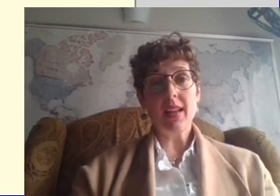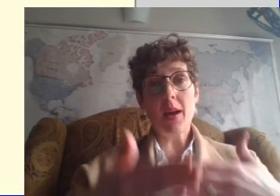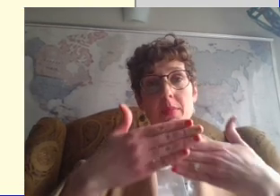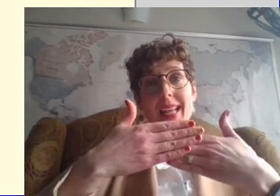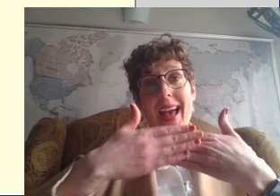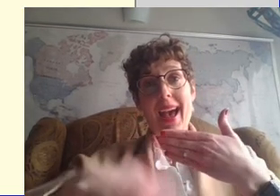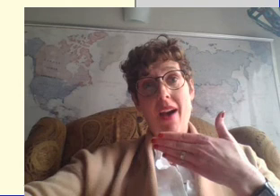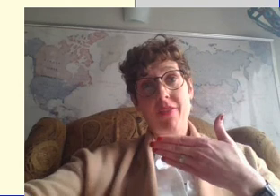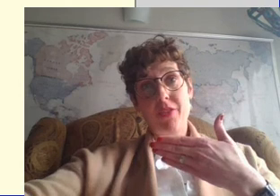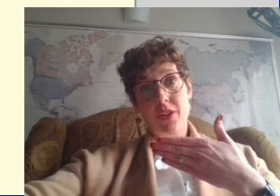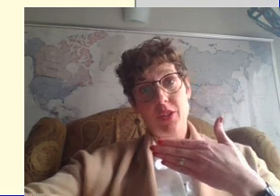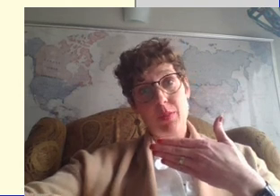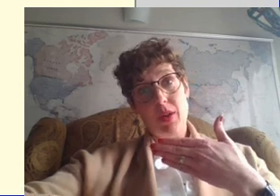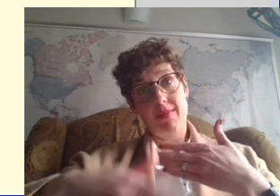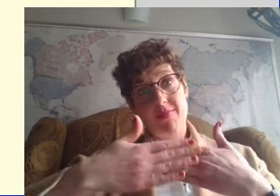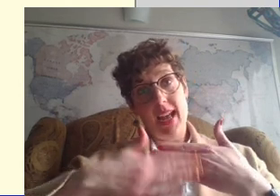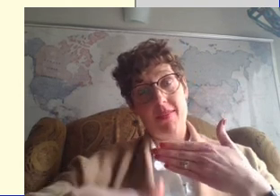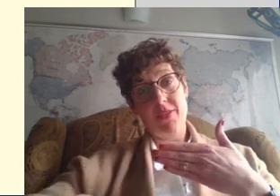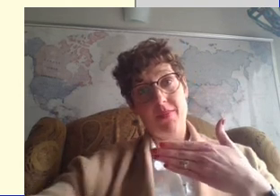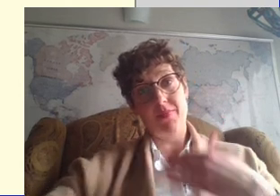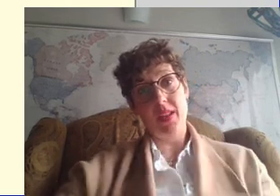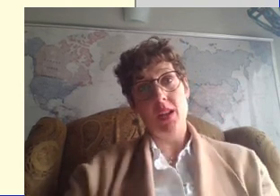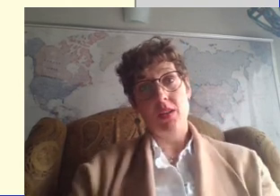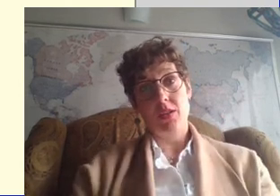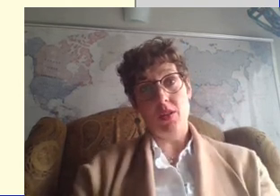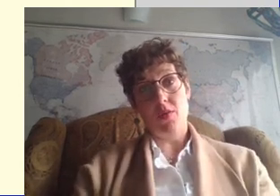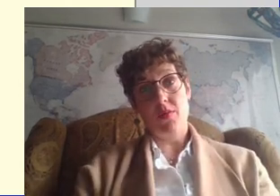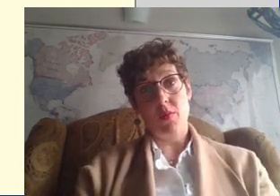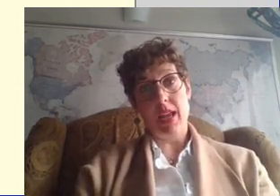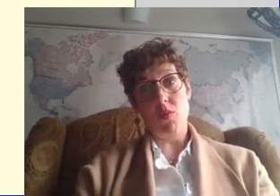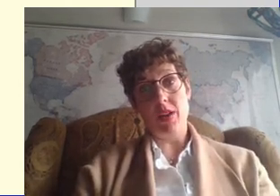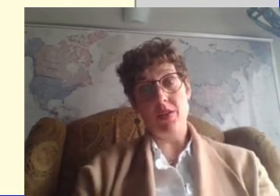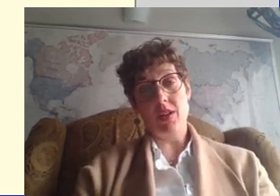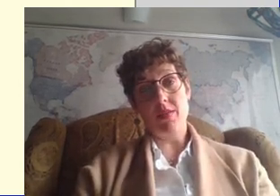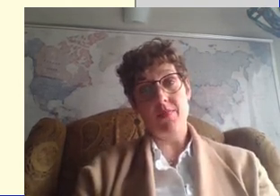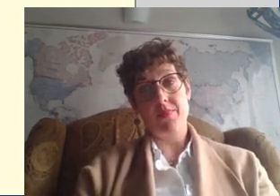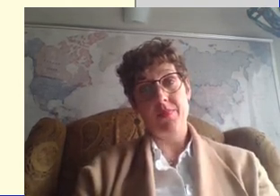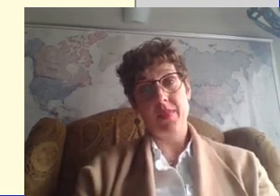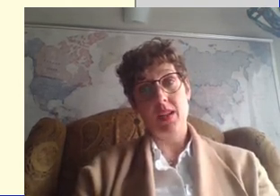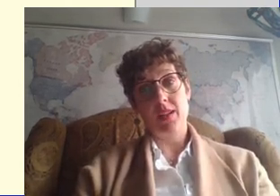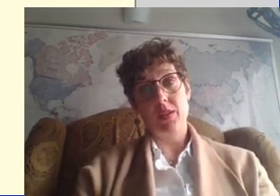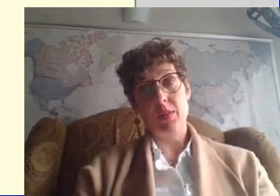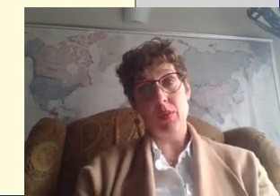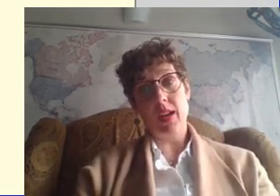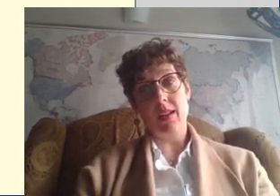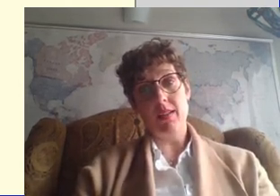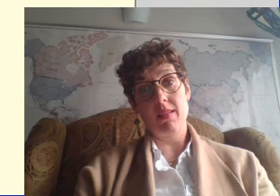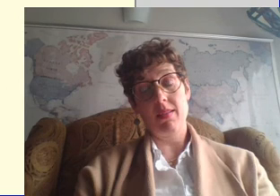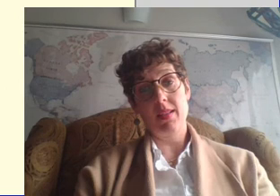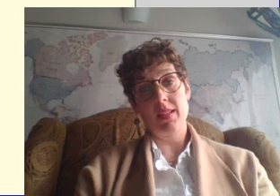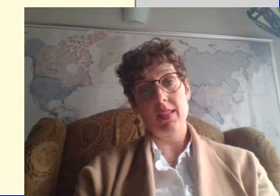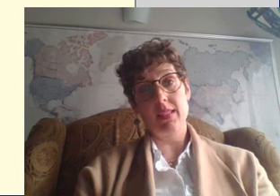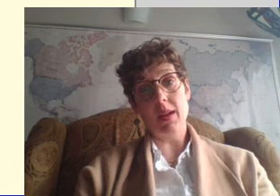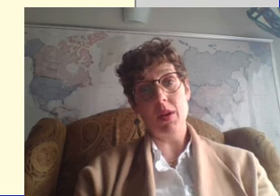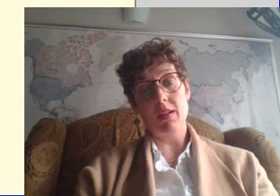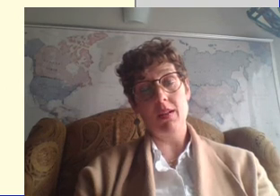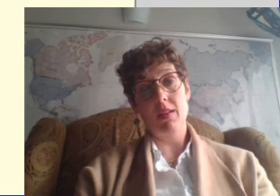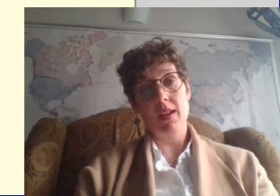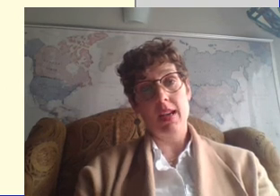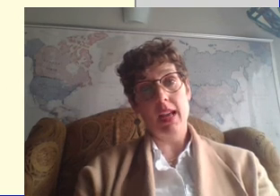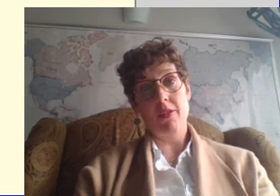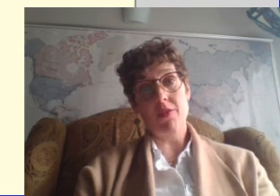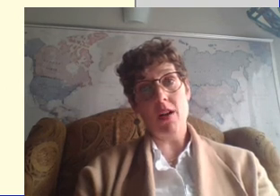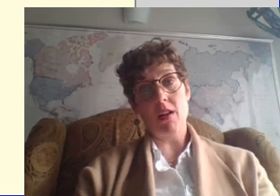What season comes after spring? After. So we have winter, spring,